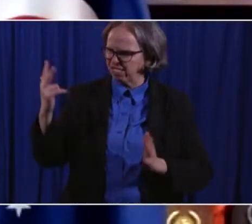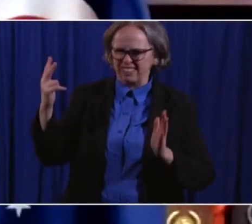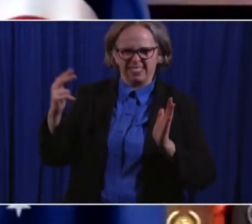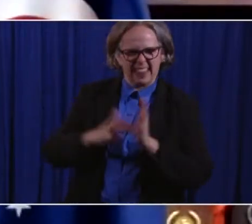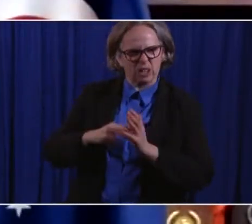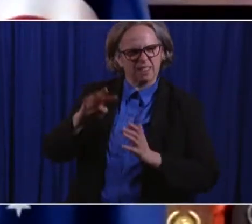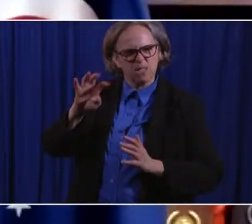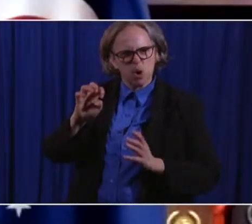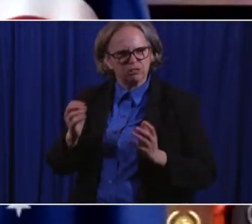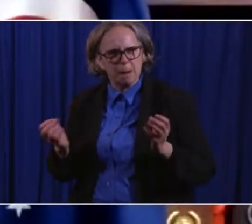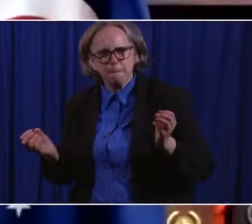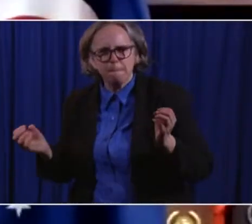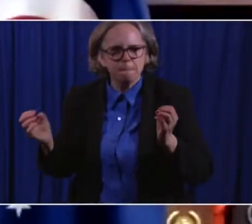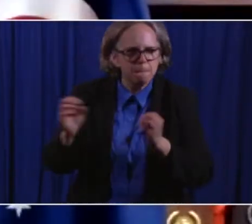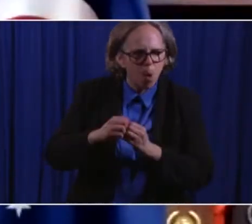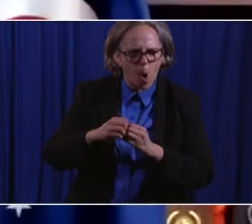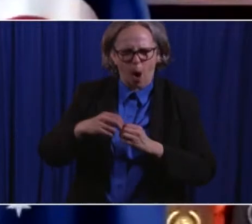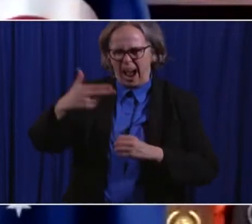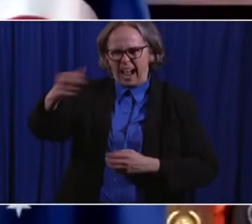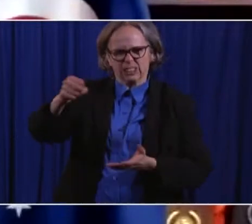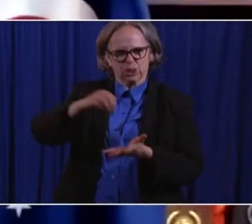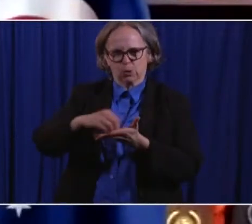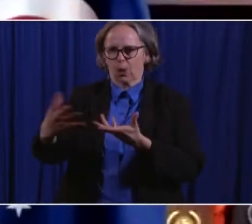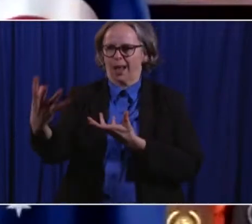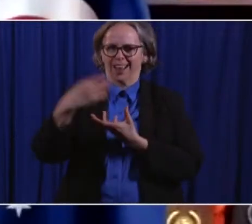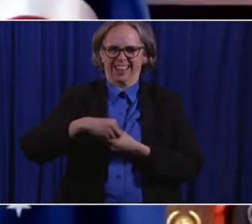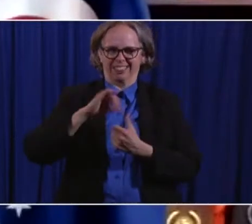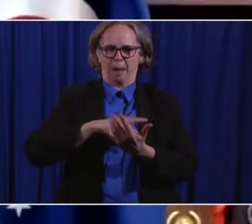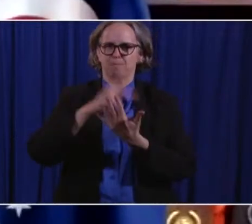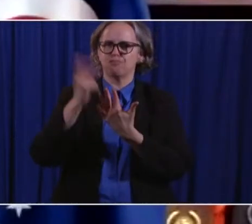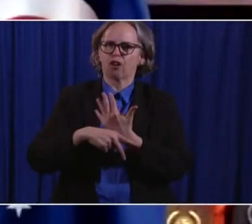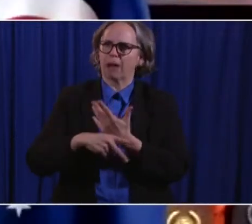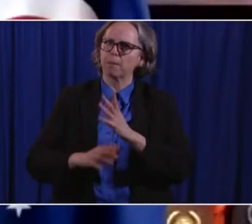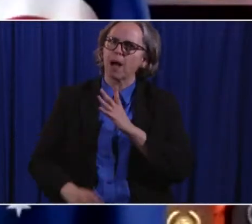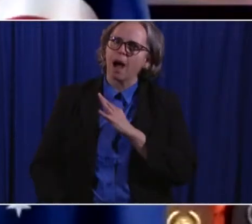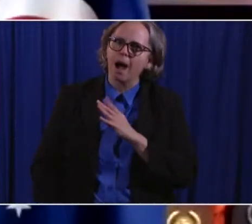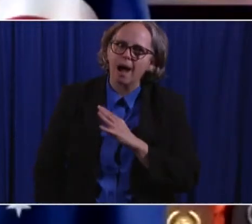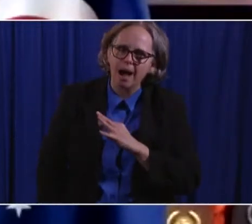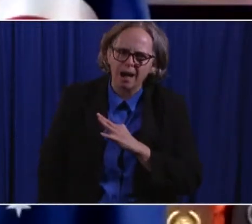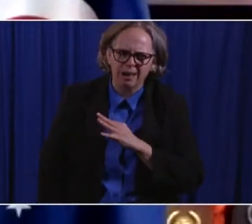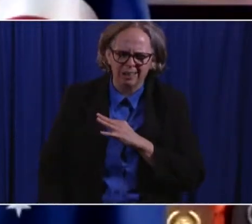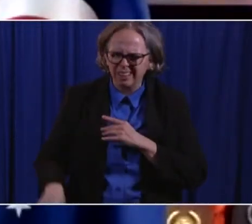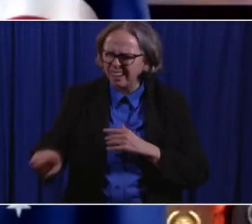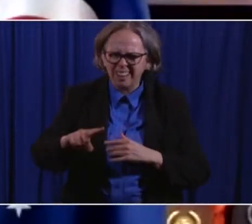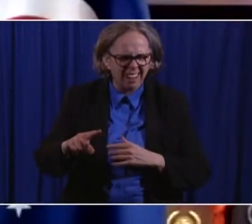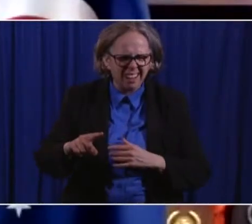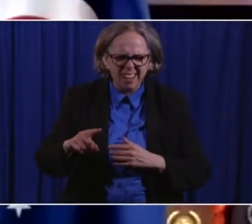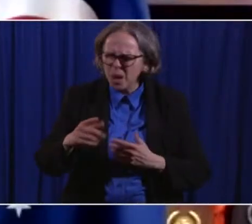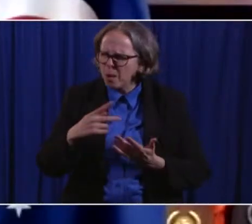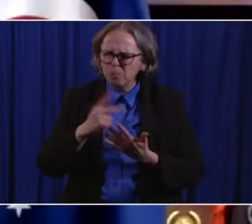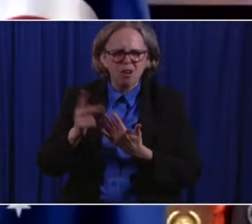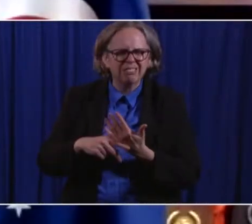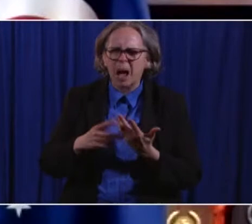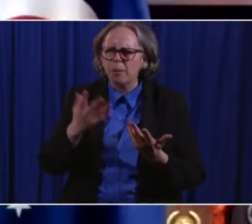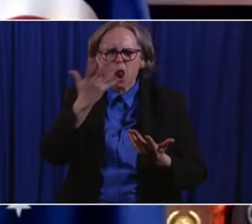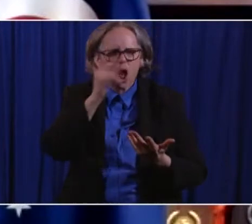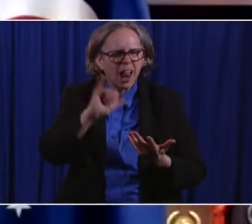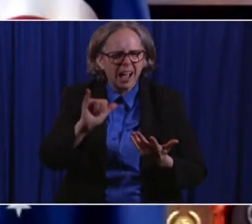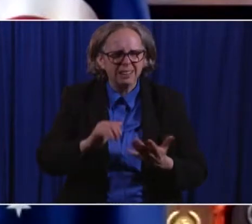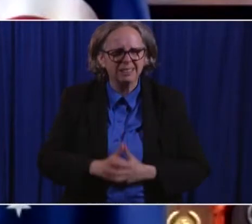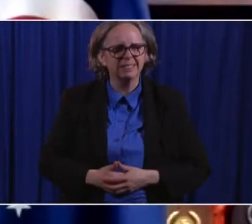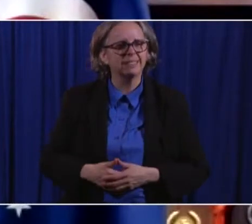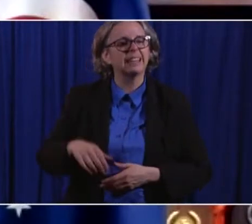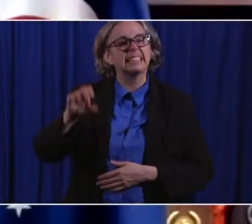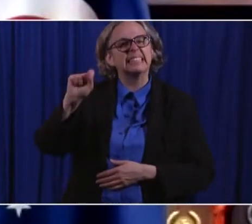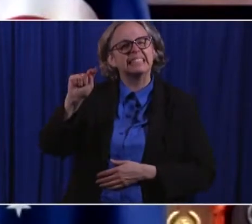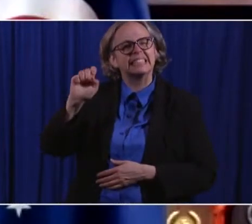Choose Ohio First program this year. For those of you that don't know what Choose Ohio First is, it's a STEM scholarship for Ohio high